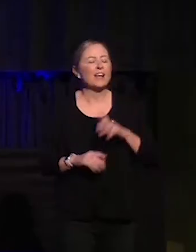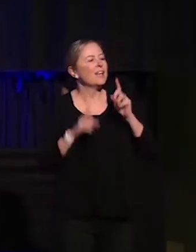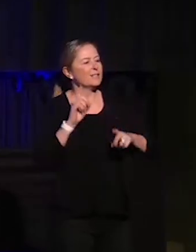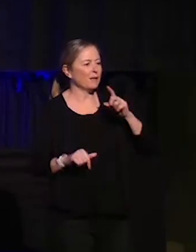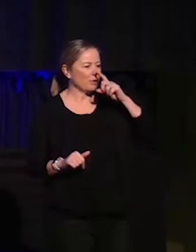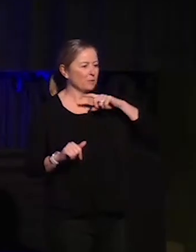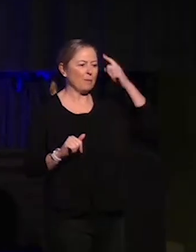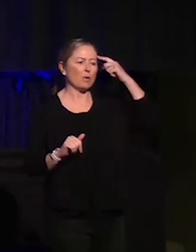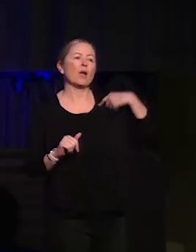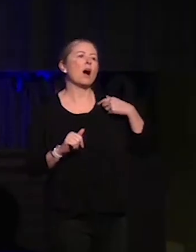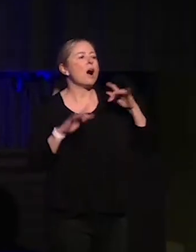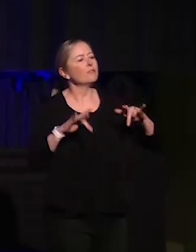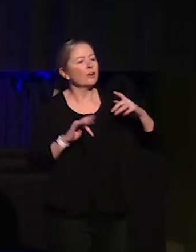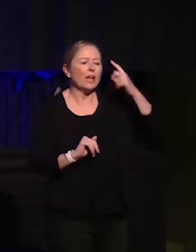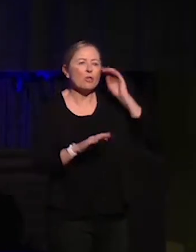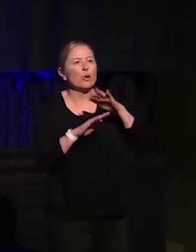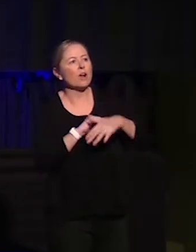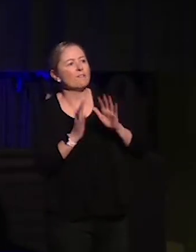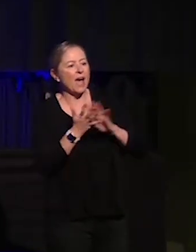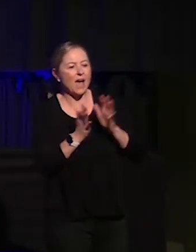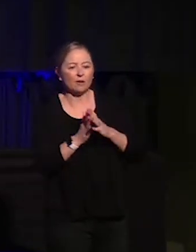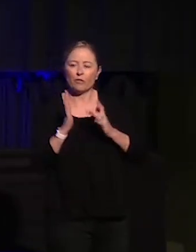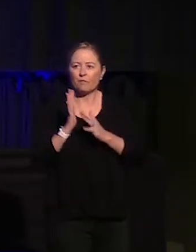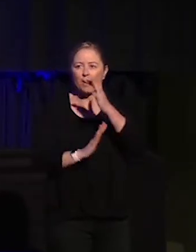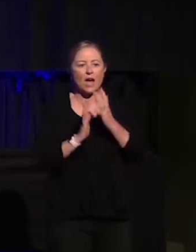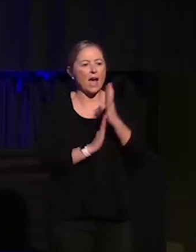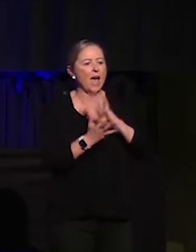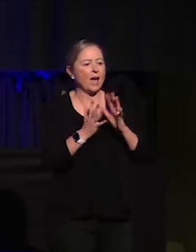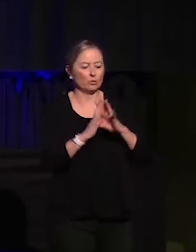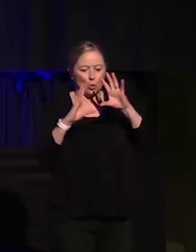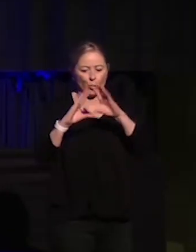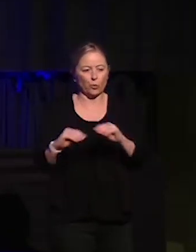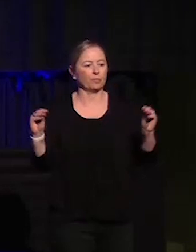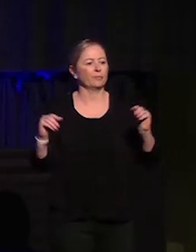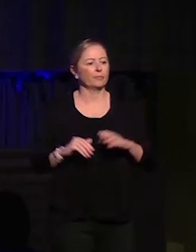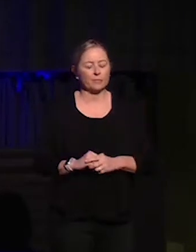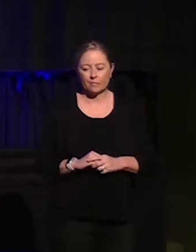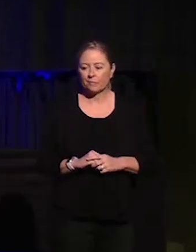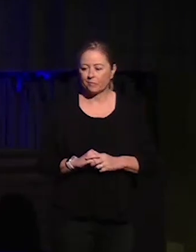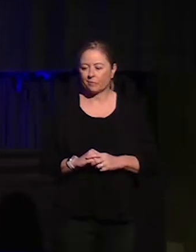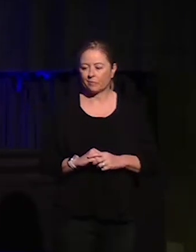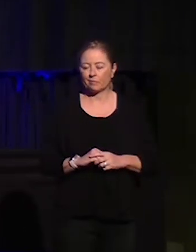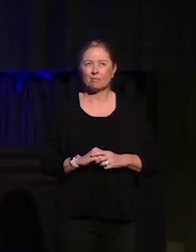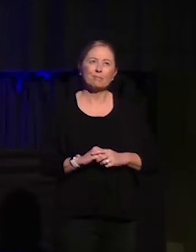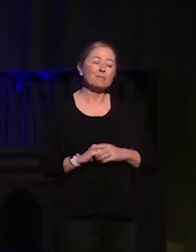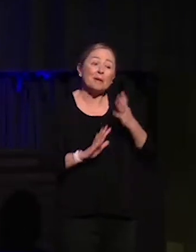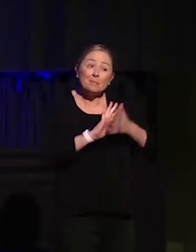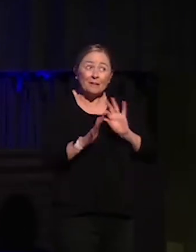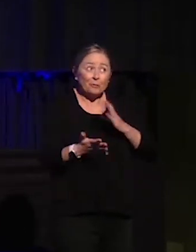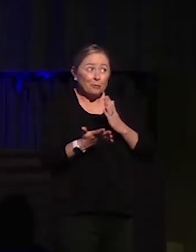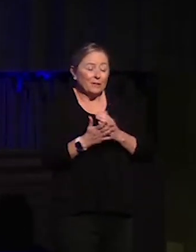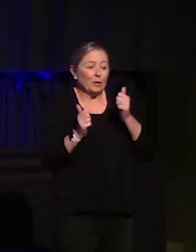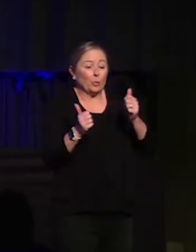of moment. I love those moments, but it's not a good leadership skill, let's